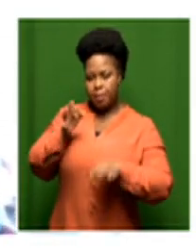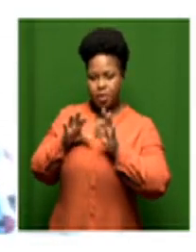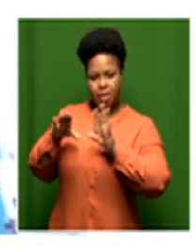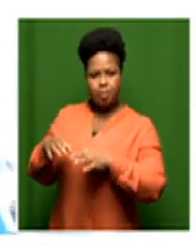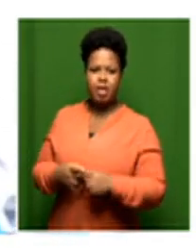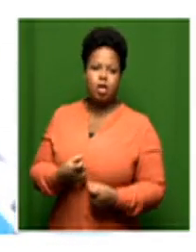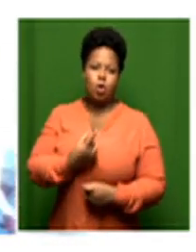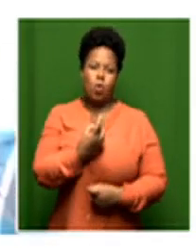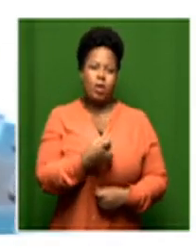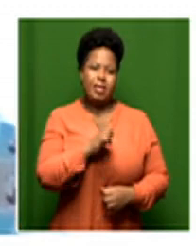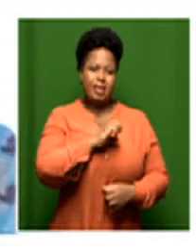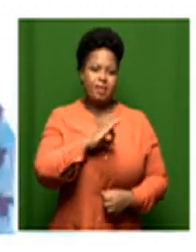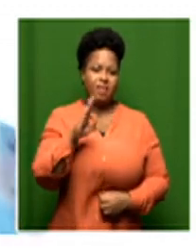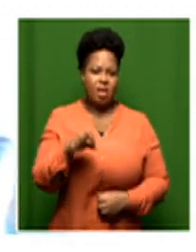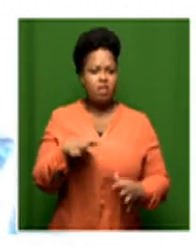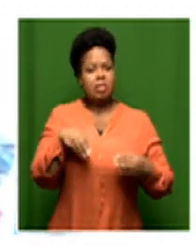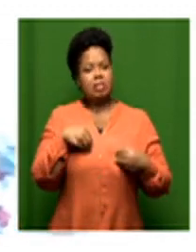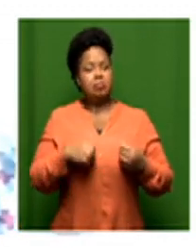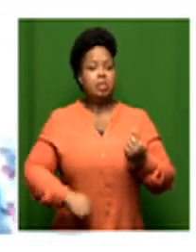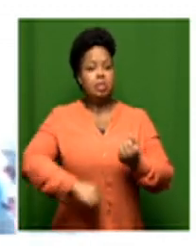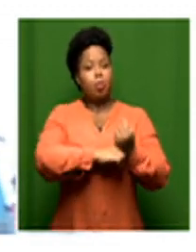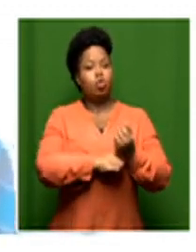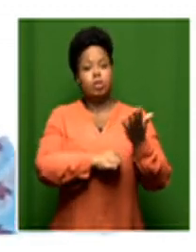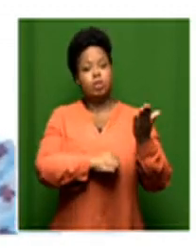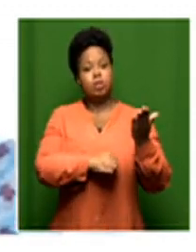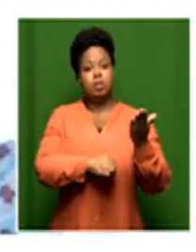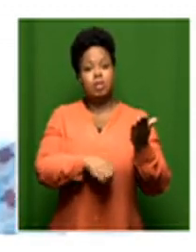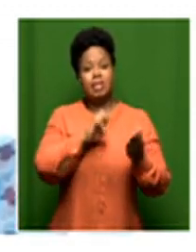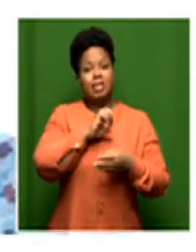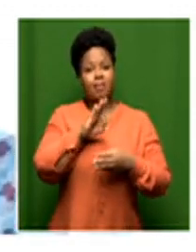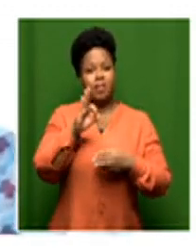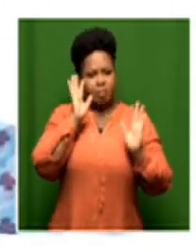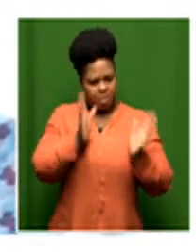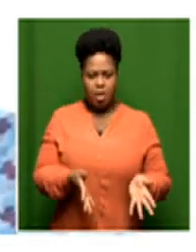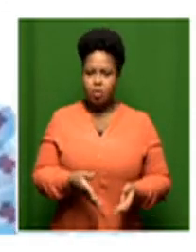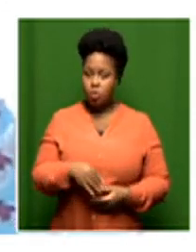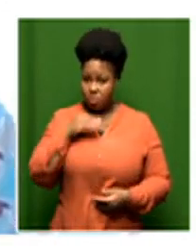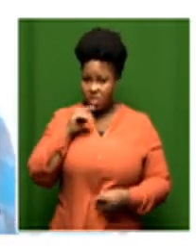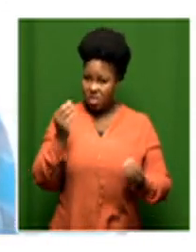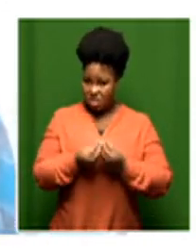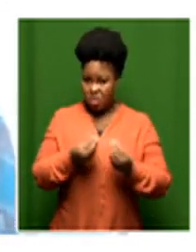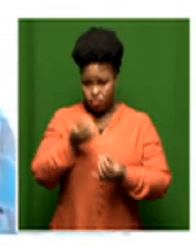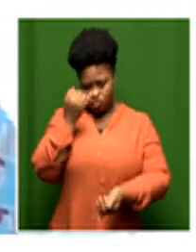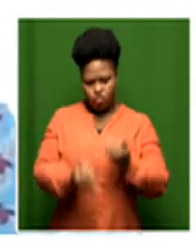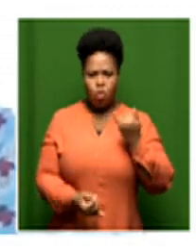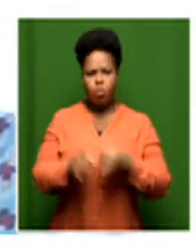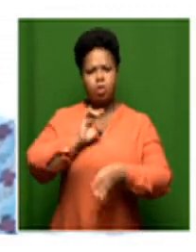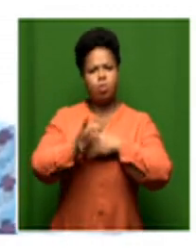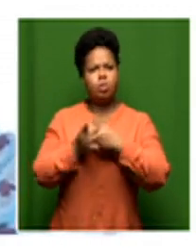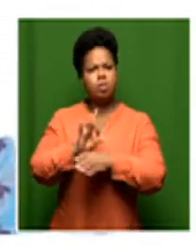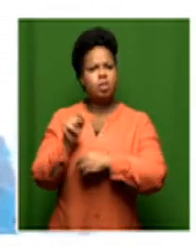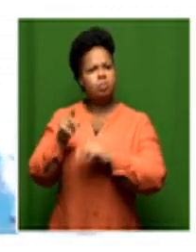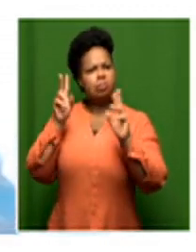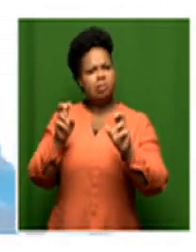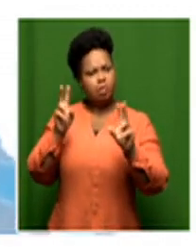the EFF embraces this name in this region. It means there's something wrong about the broader consultation in this